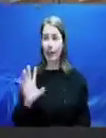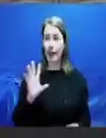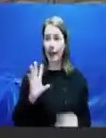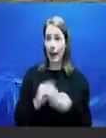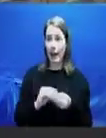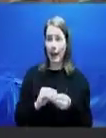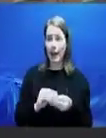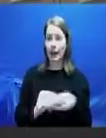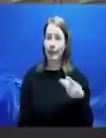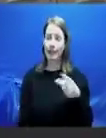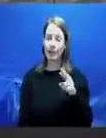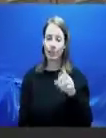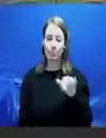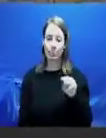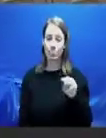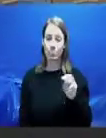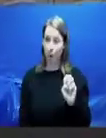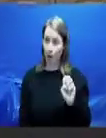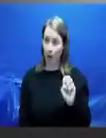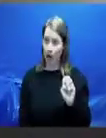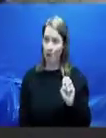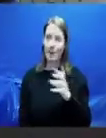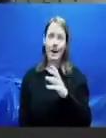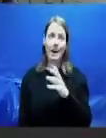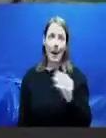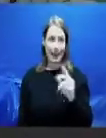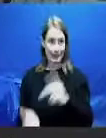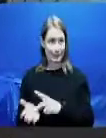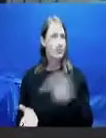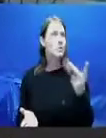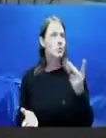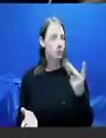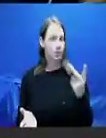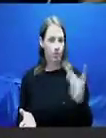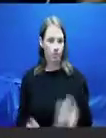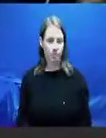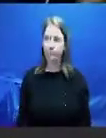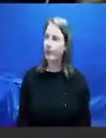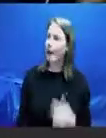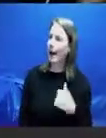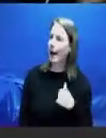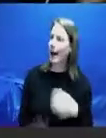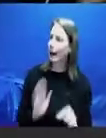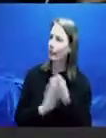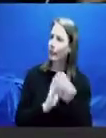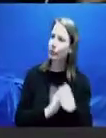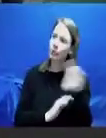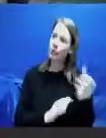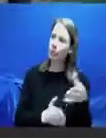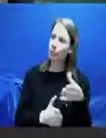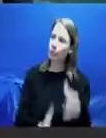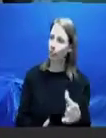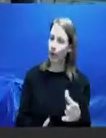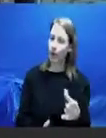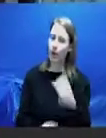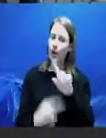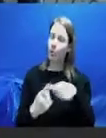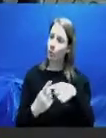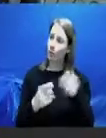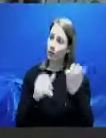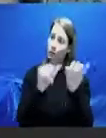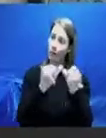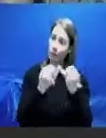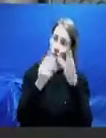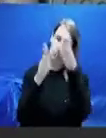doubled 36, so we knew it did double correctly. I found another way. When each first segment is measured, the second segment